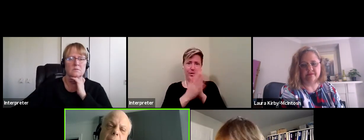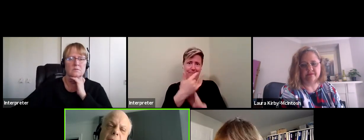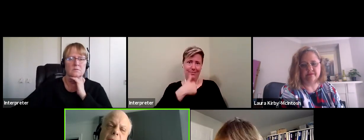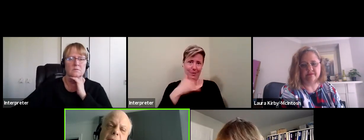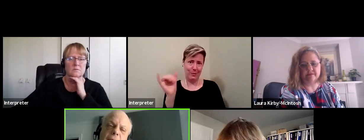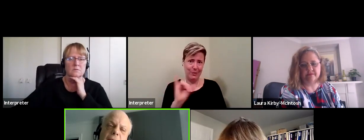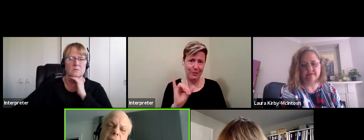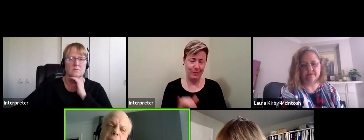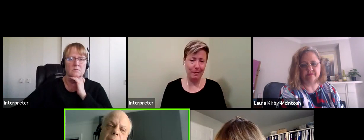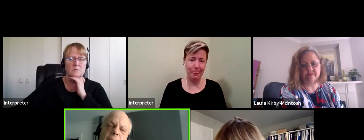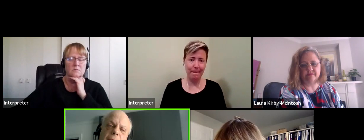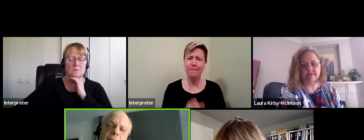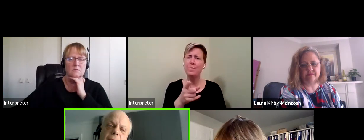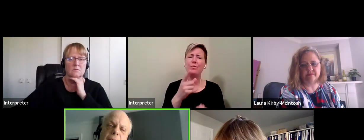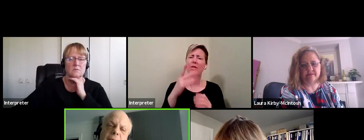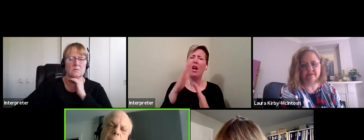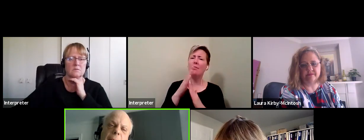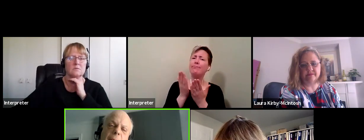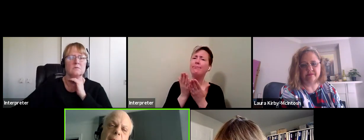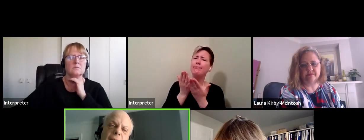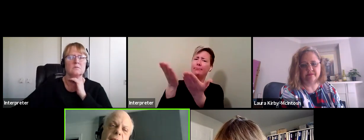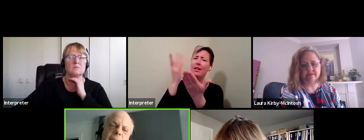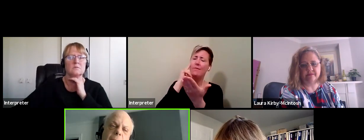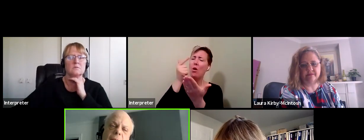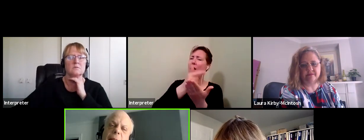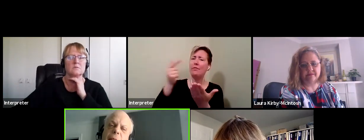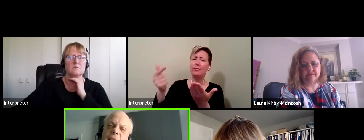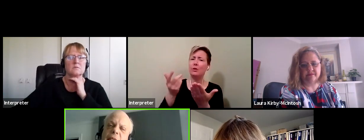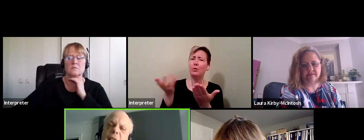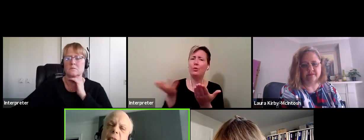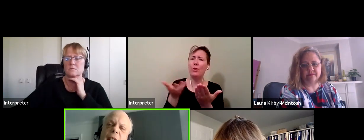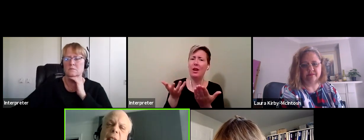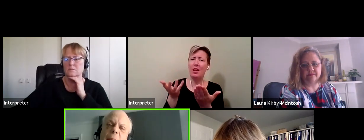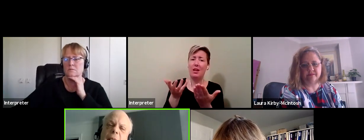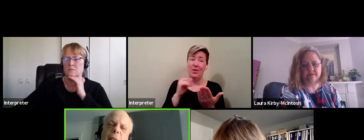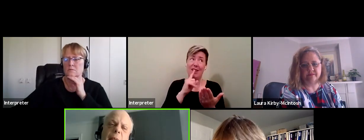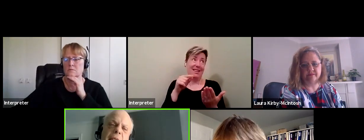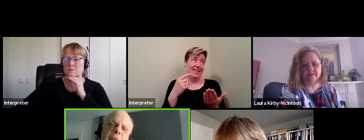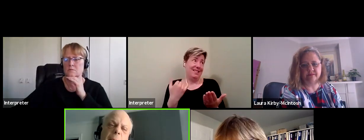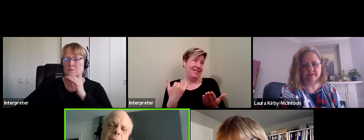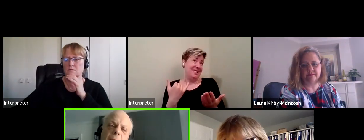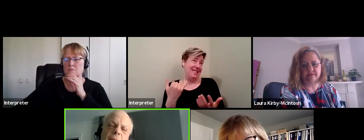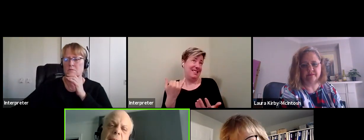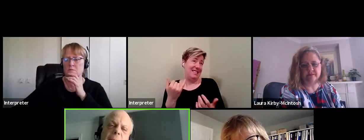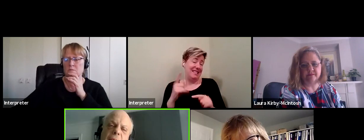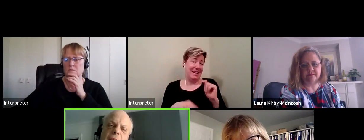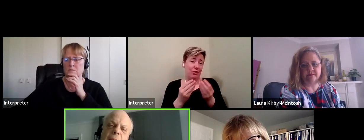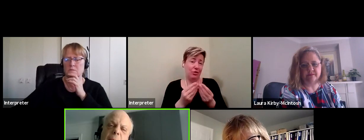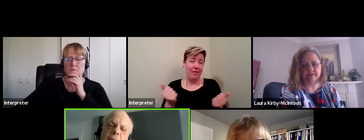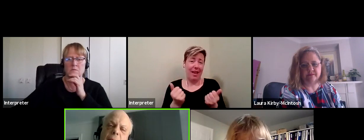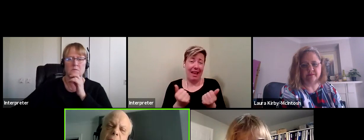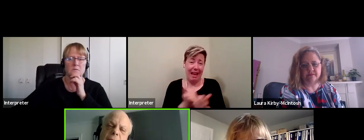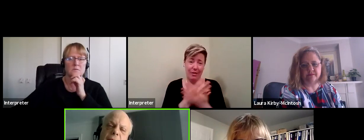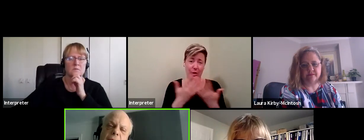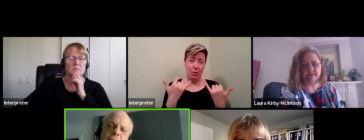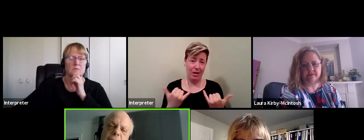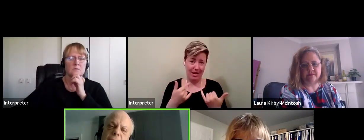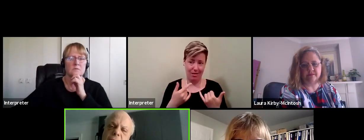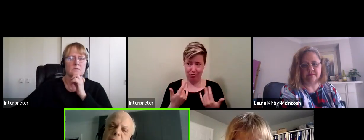top recommendations to government? This is a problem that we can't totally fix in the middle of a crisis, but there are some things government can do.